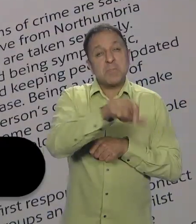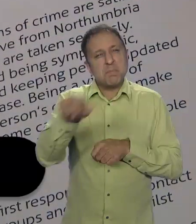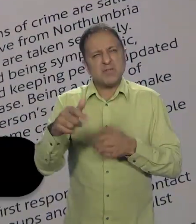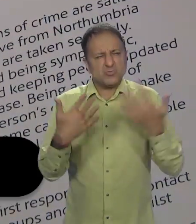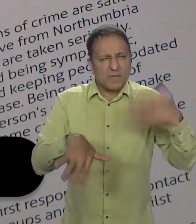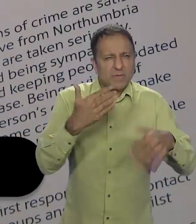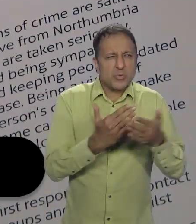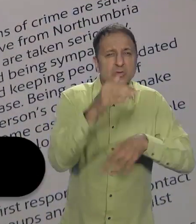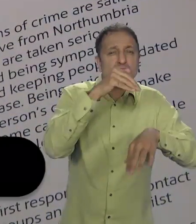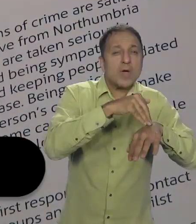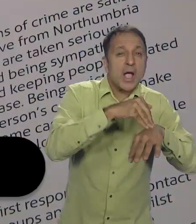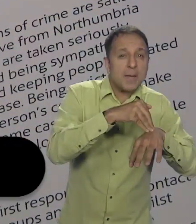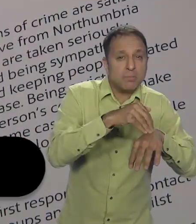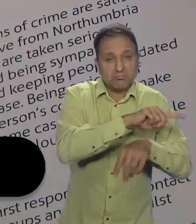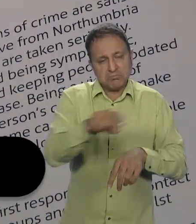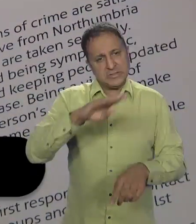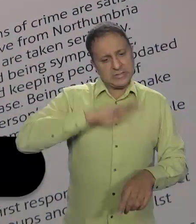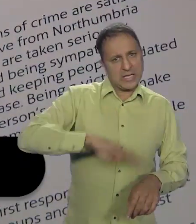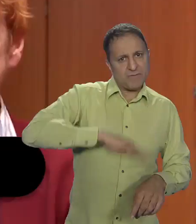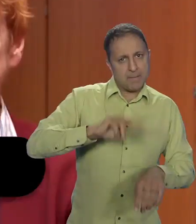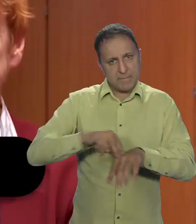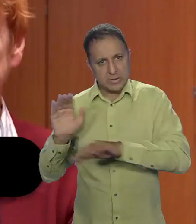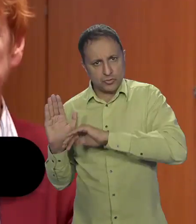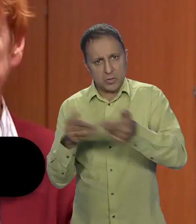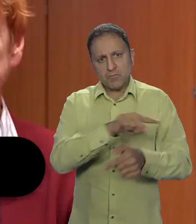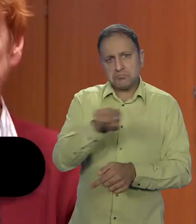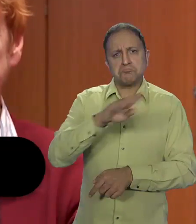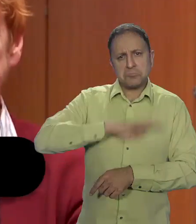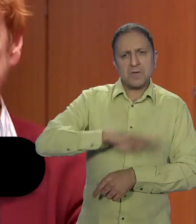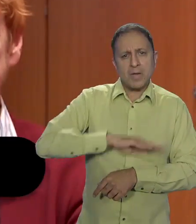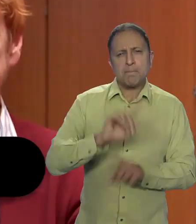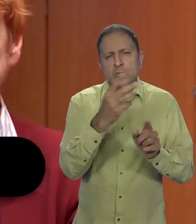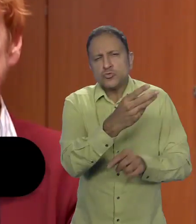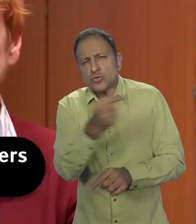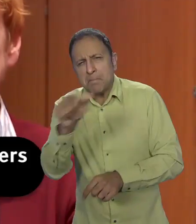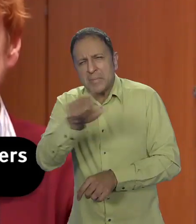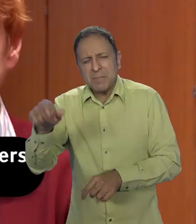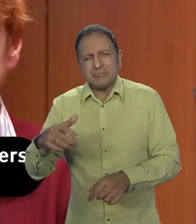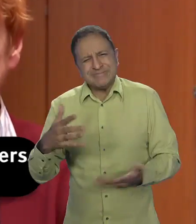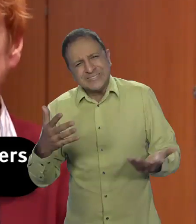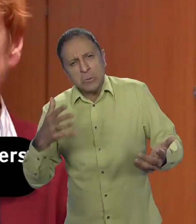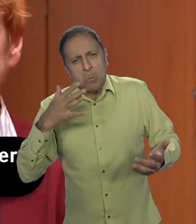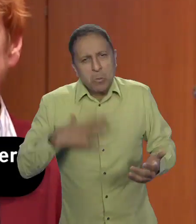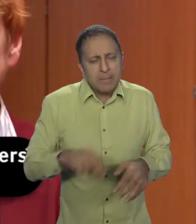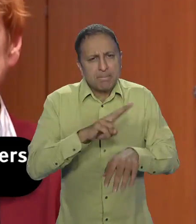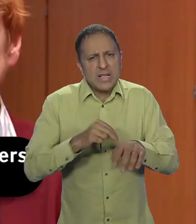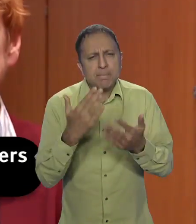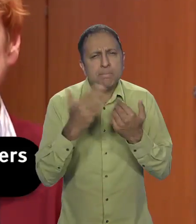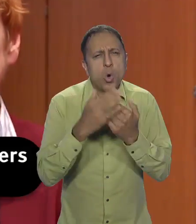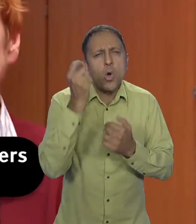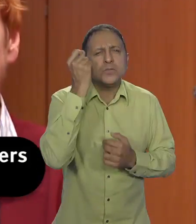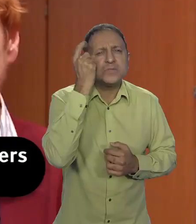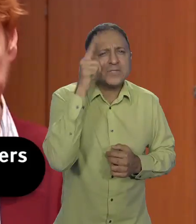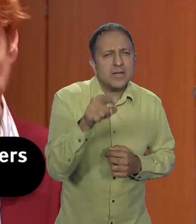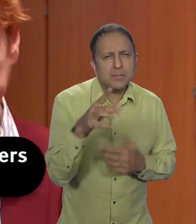first. Most victims of crime are satisfied with the service they receive from Northumbria Police, but some people would like officers to